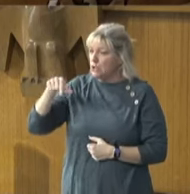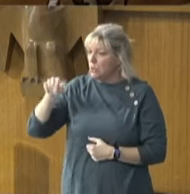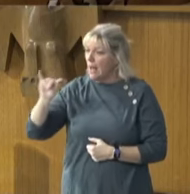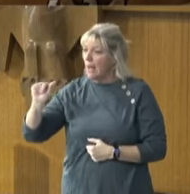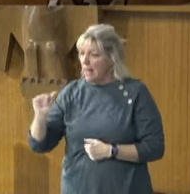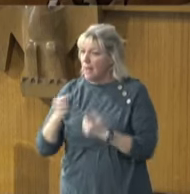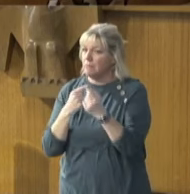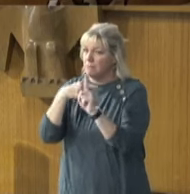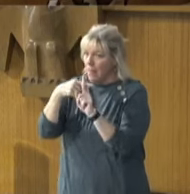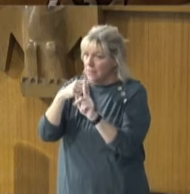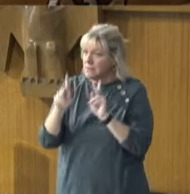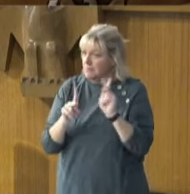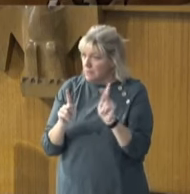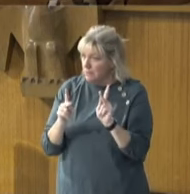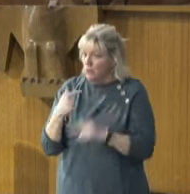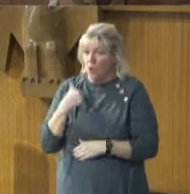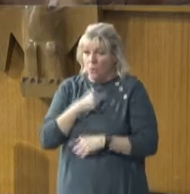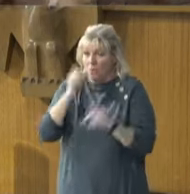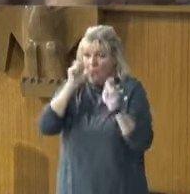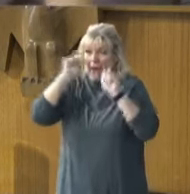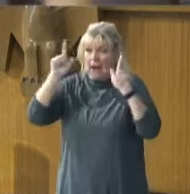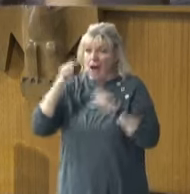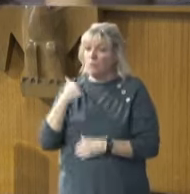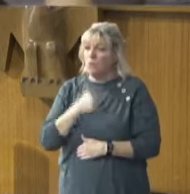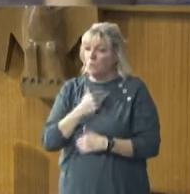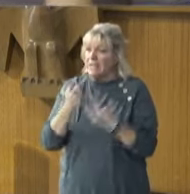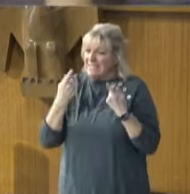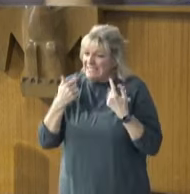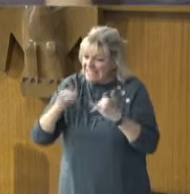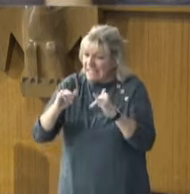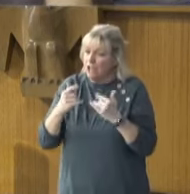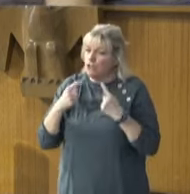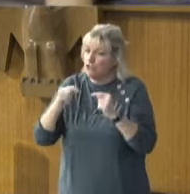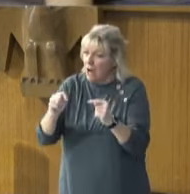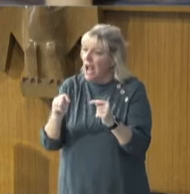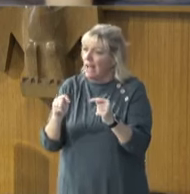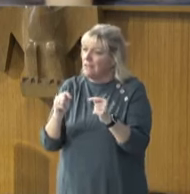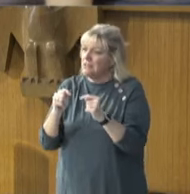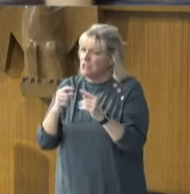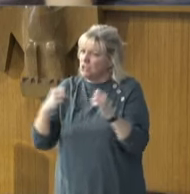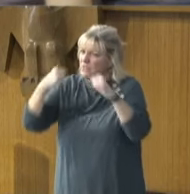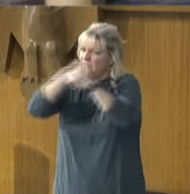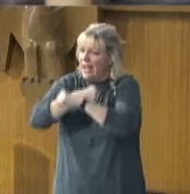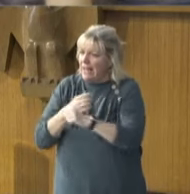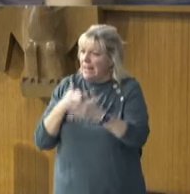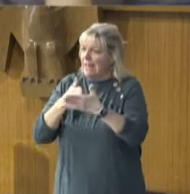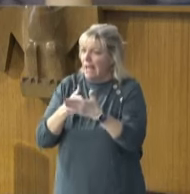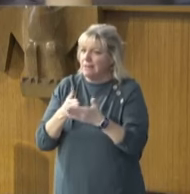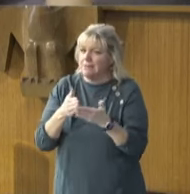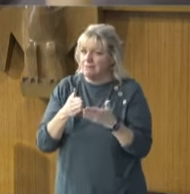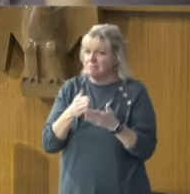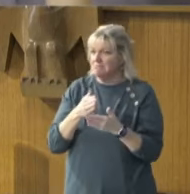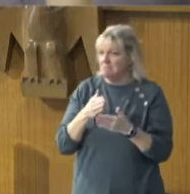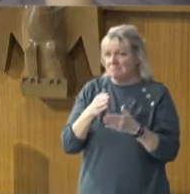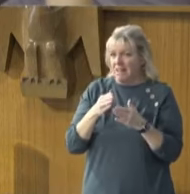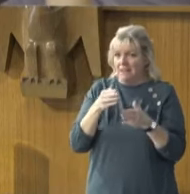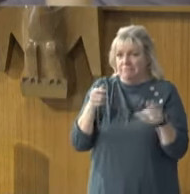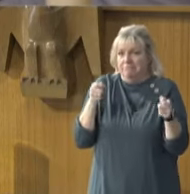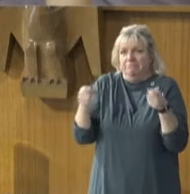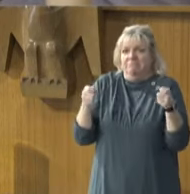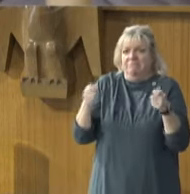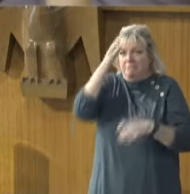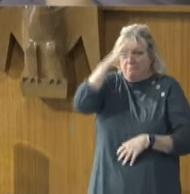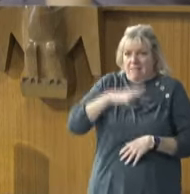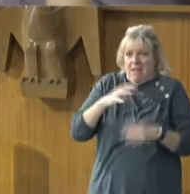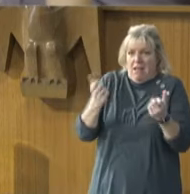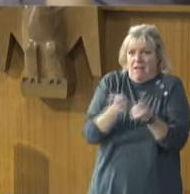up, we will work to dismantle racism and the patriarchy, which will still be alive and well on Wednesday. When we